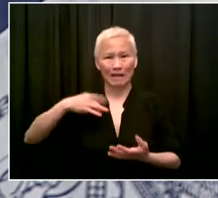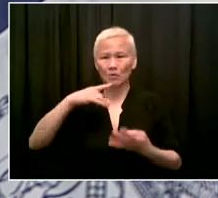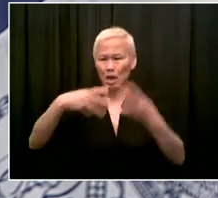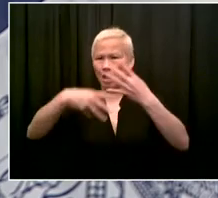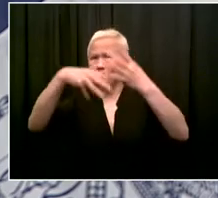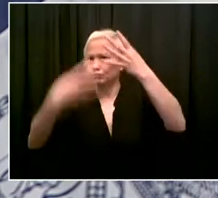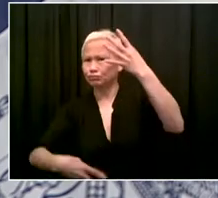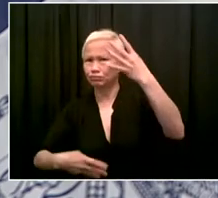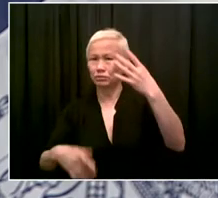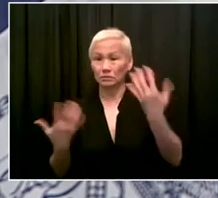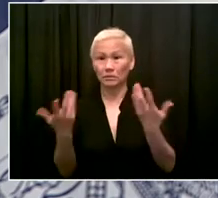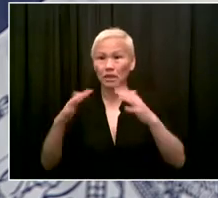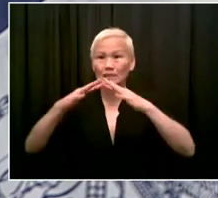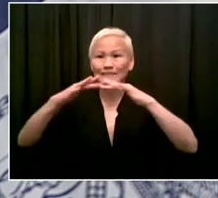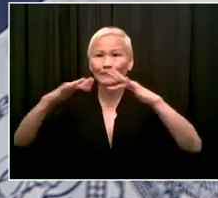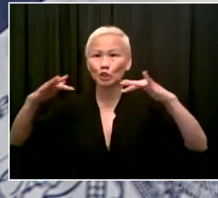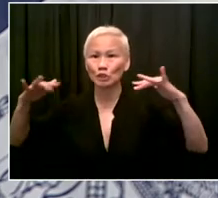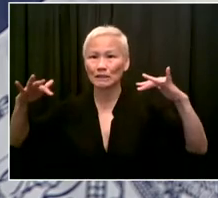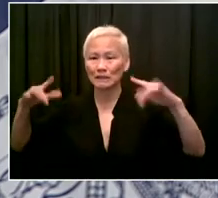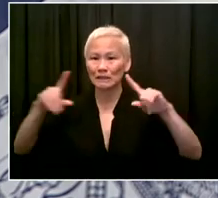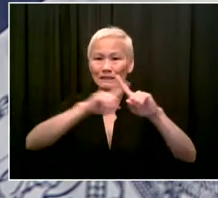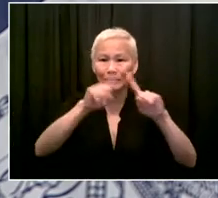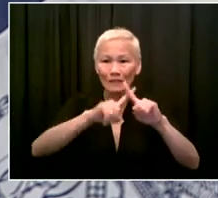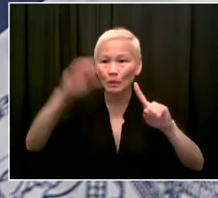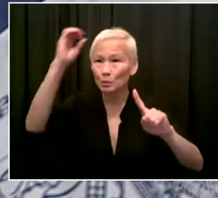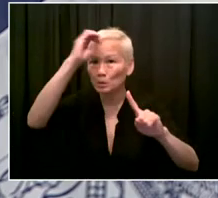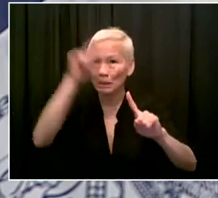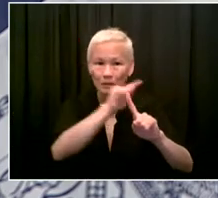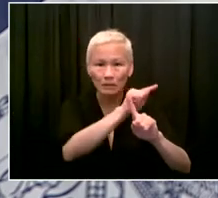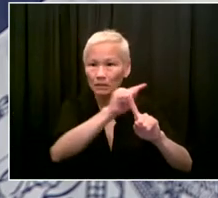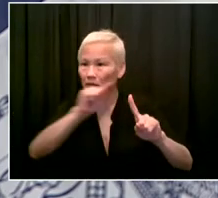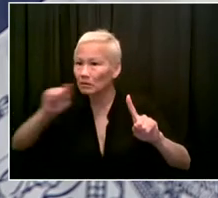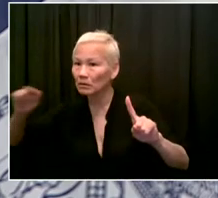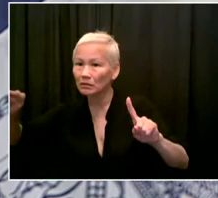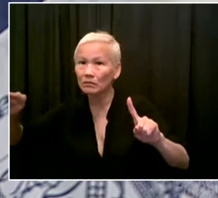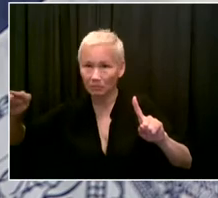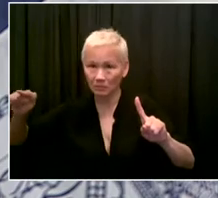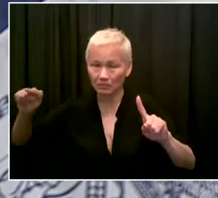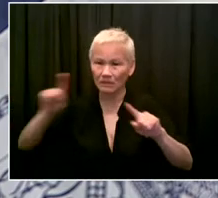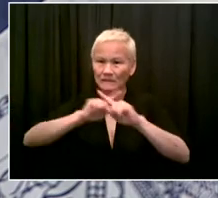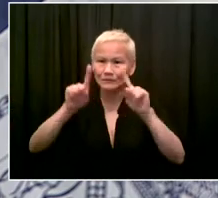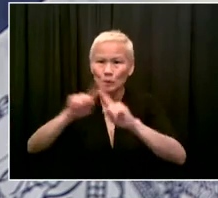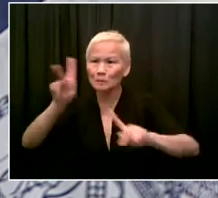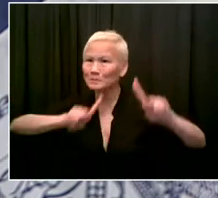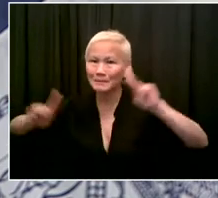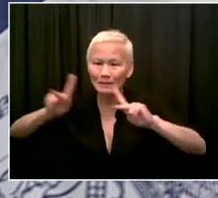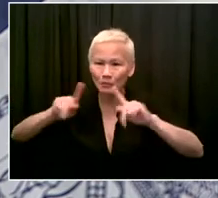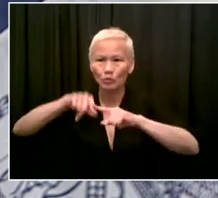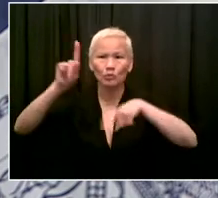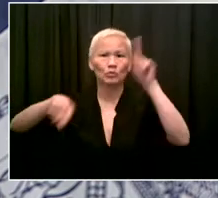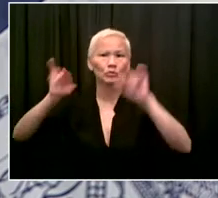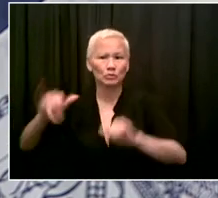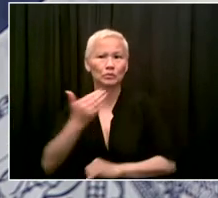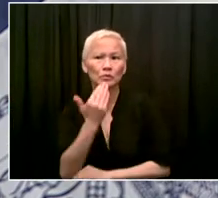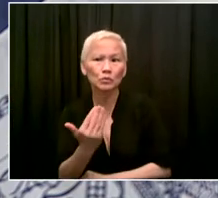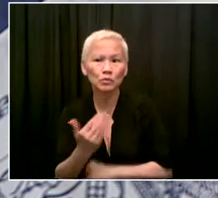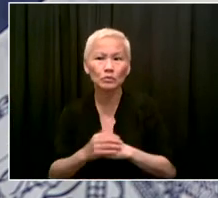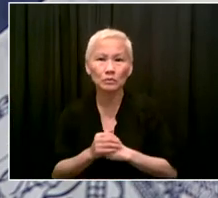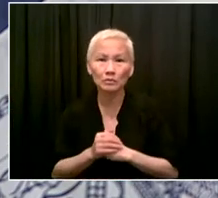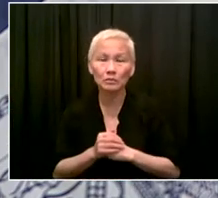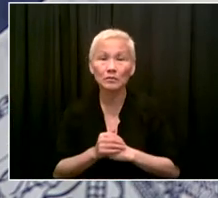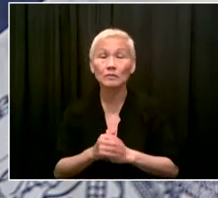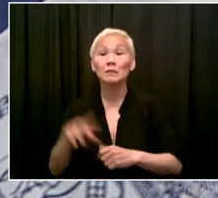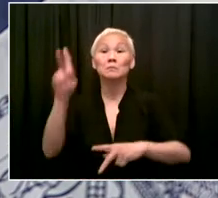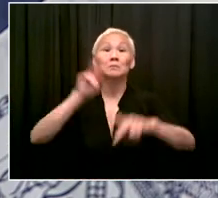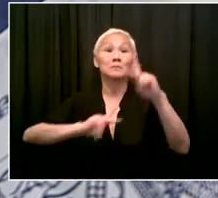thing. One of the best ways to engage people and get them voting, get them involved, is if they can see people who share values